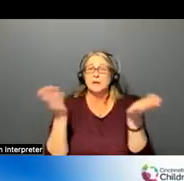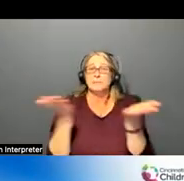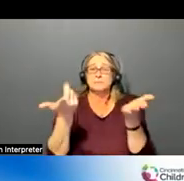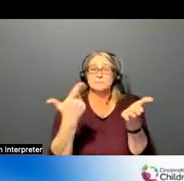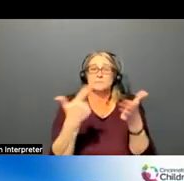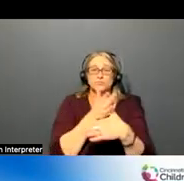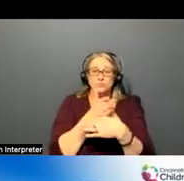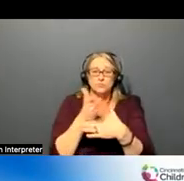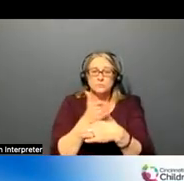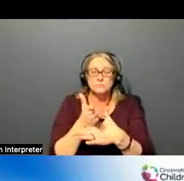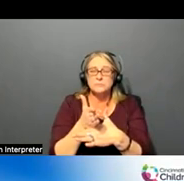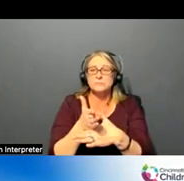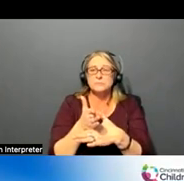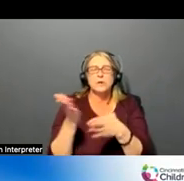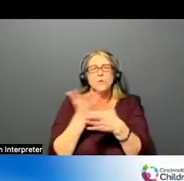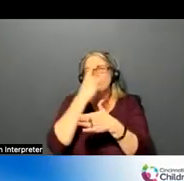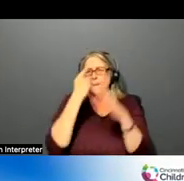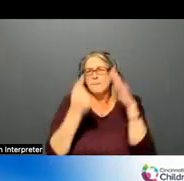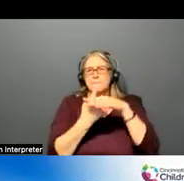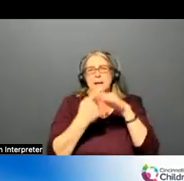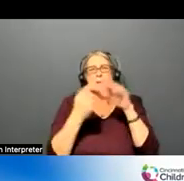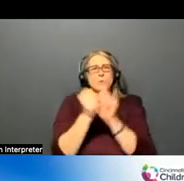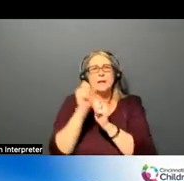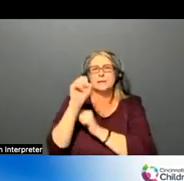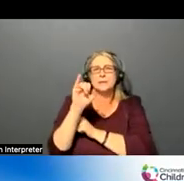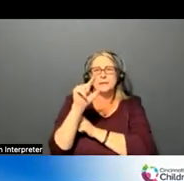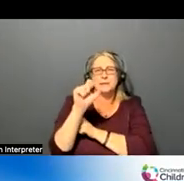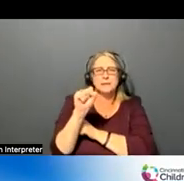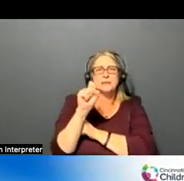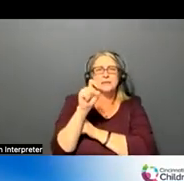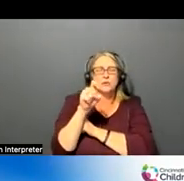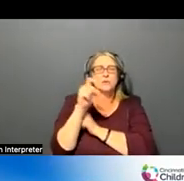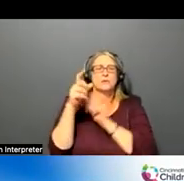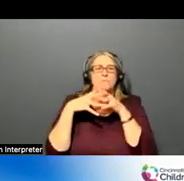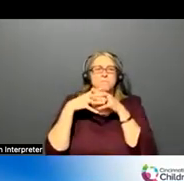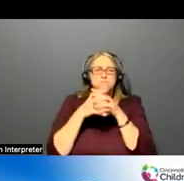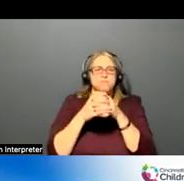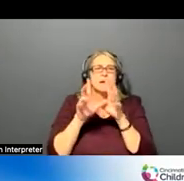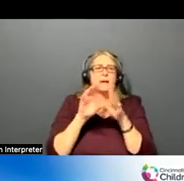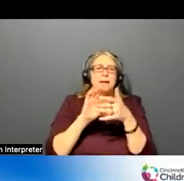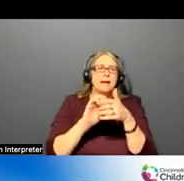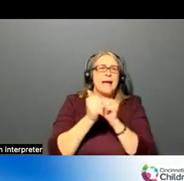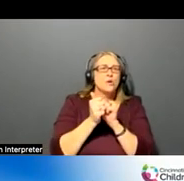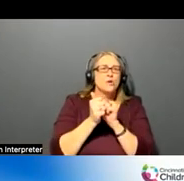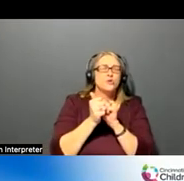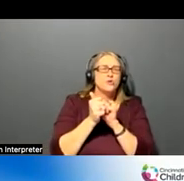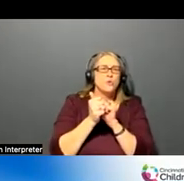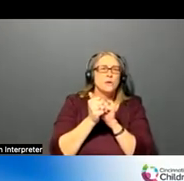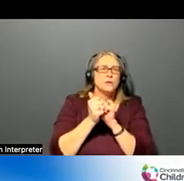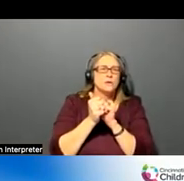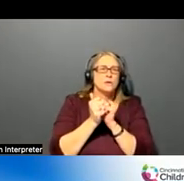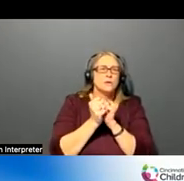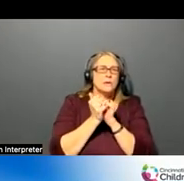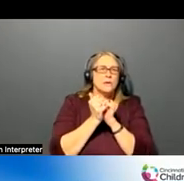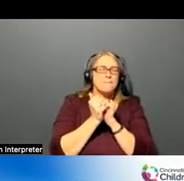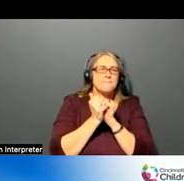what do you really think comes to mind in terms of what SILs need to know related to intersectionality to apply it to their work that they do every day, knowing that this is a really